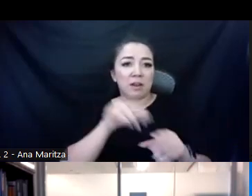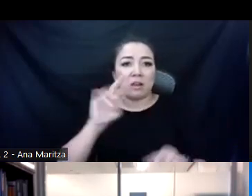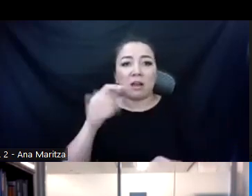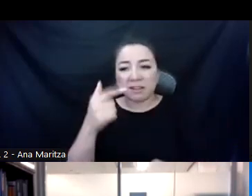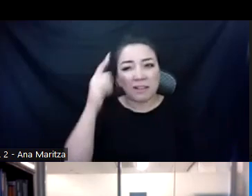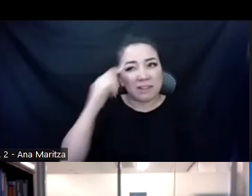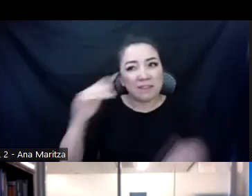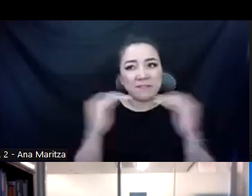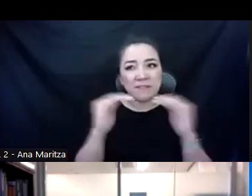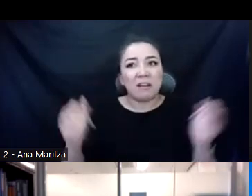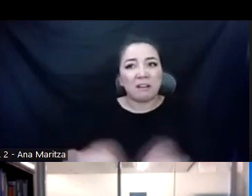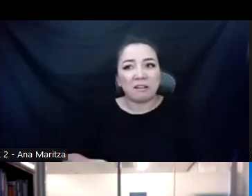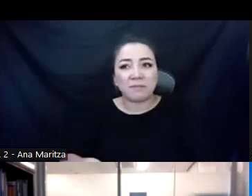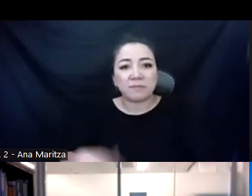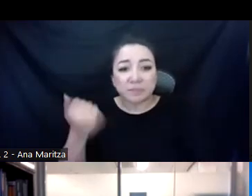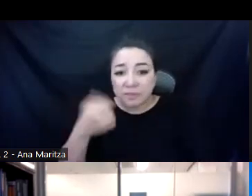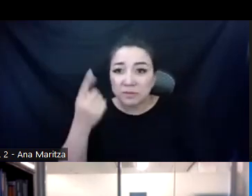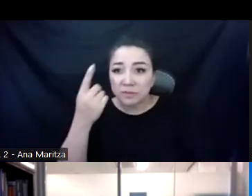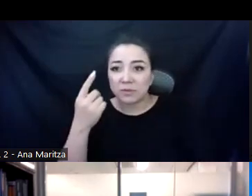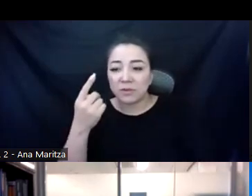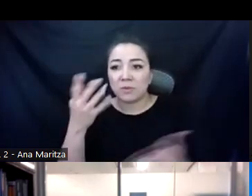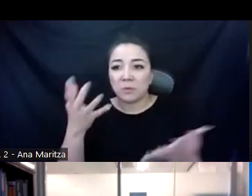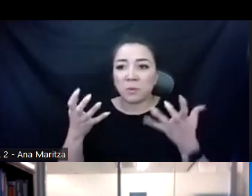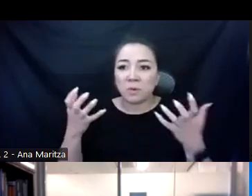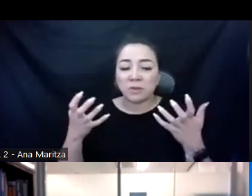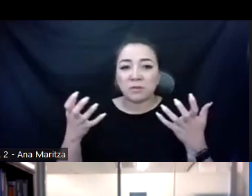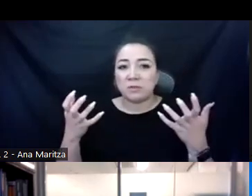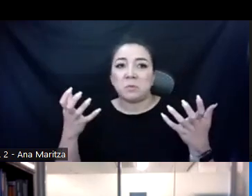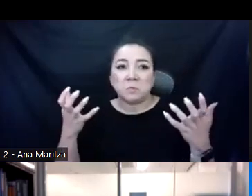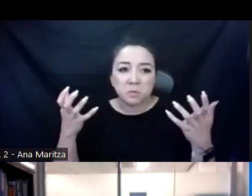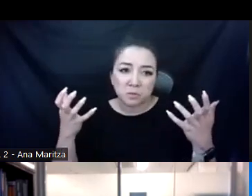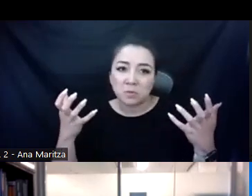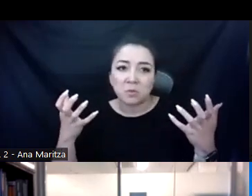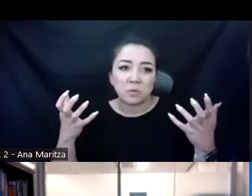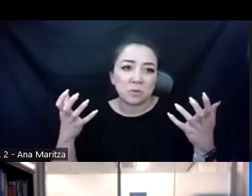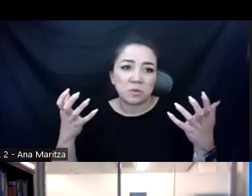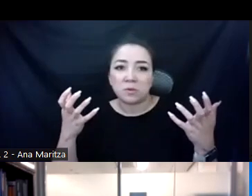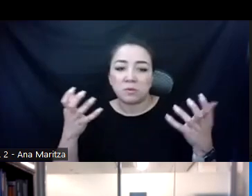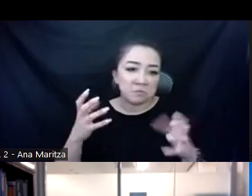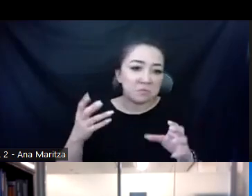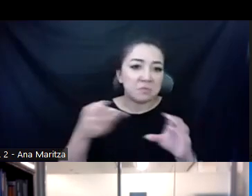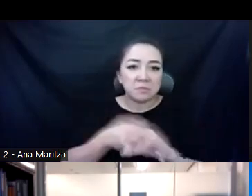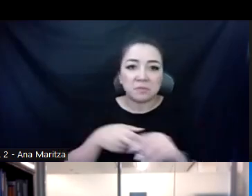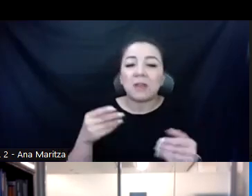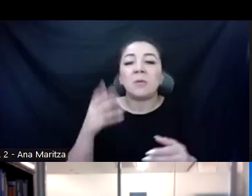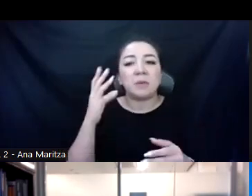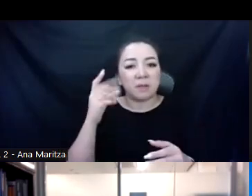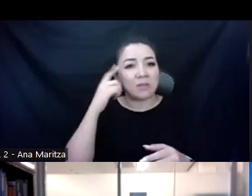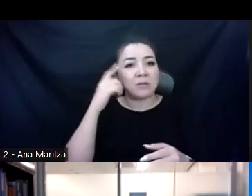fair, absent anybody wanting to weigh in. So we would land